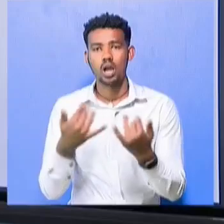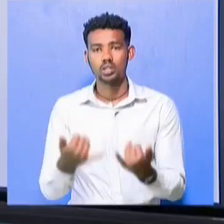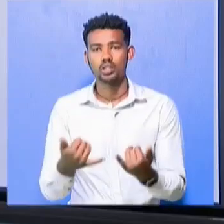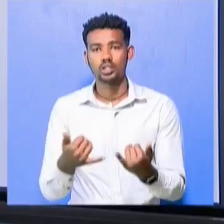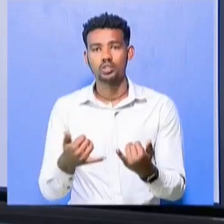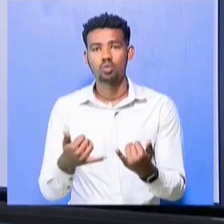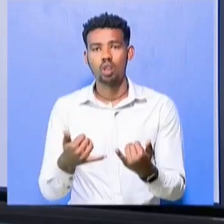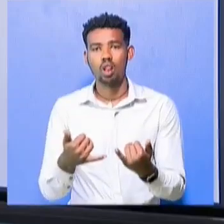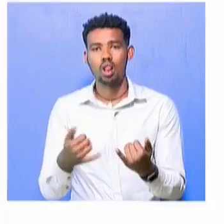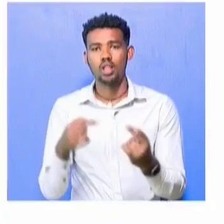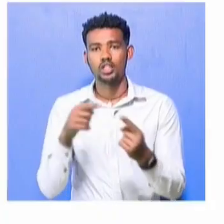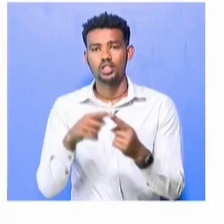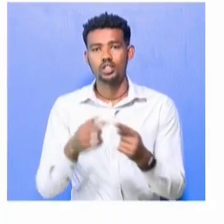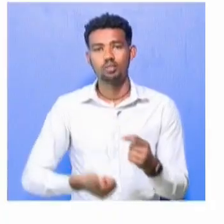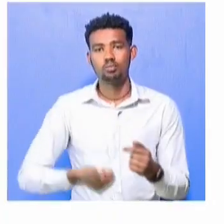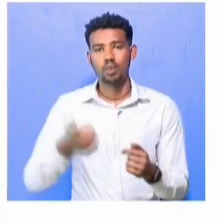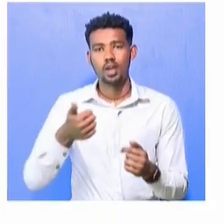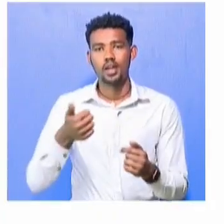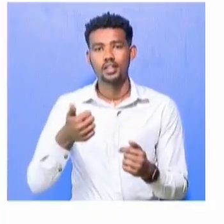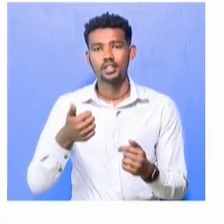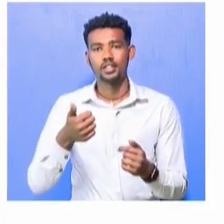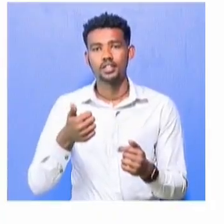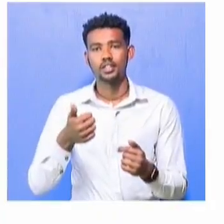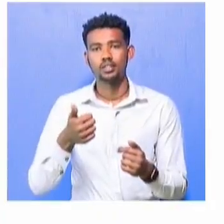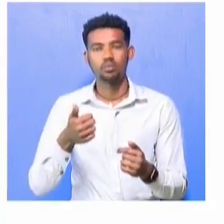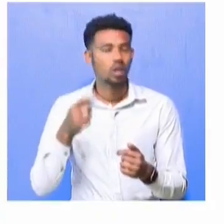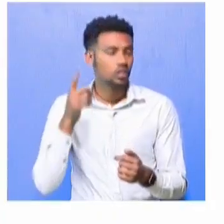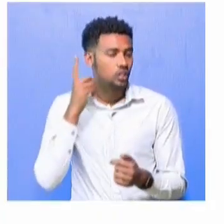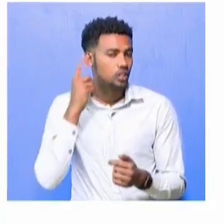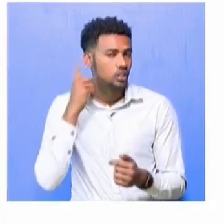lesson. That is listening. Okay, listening.